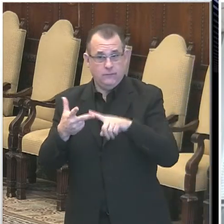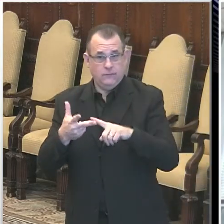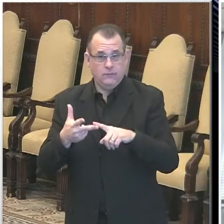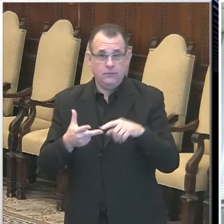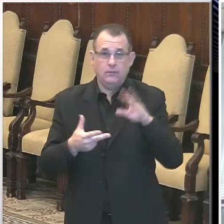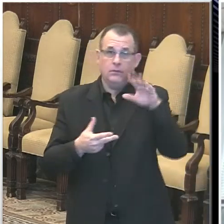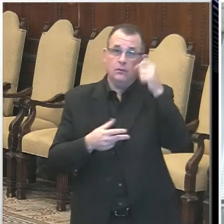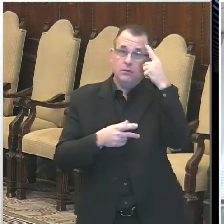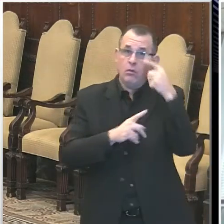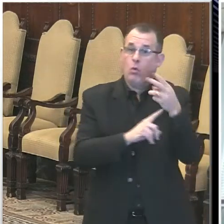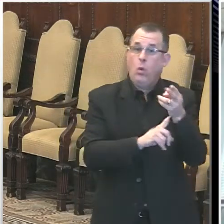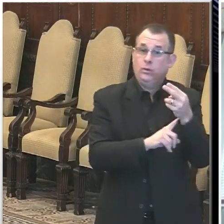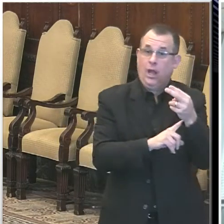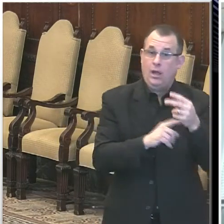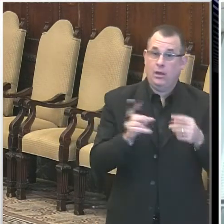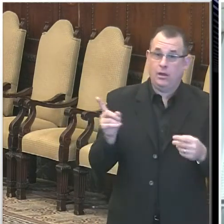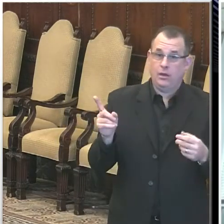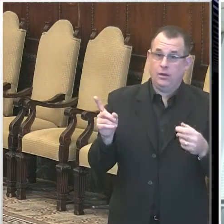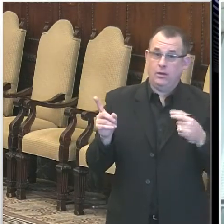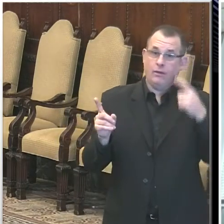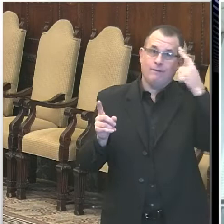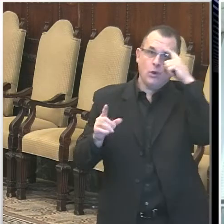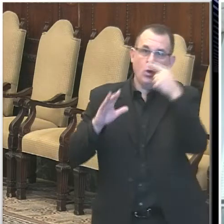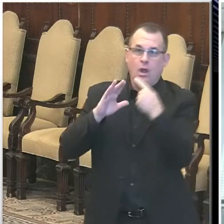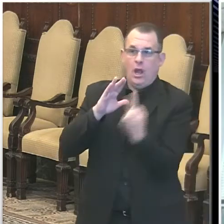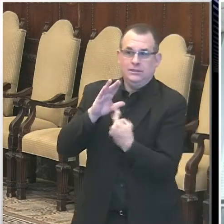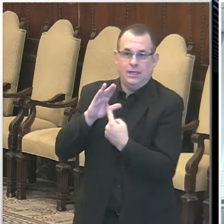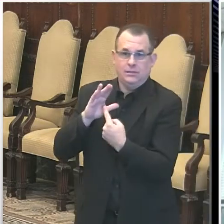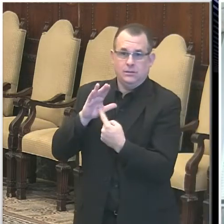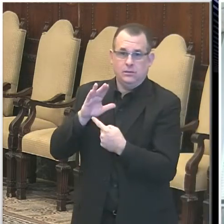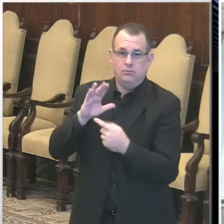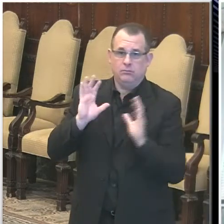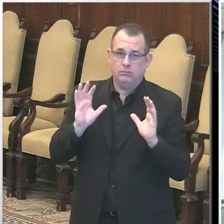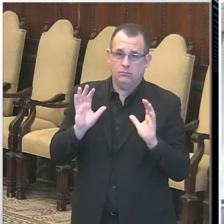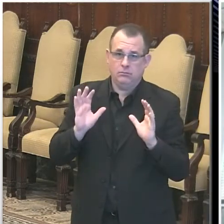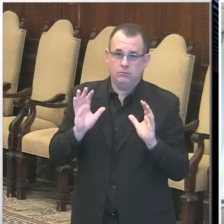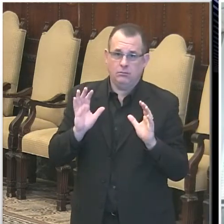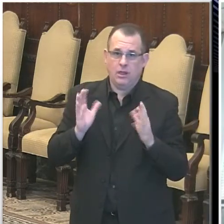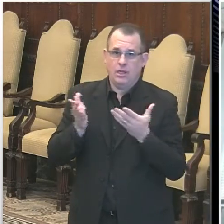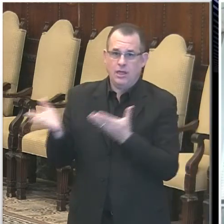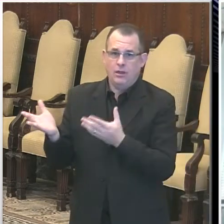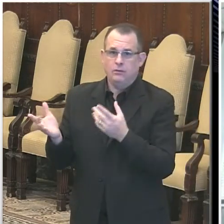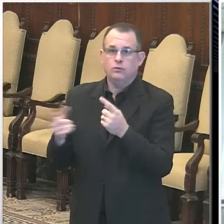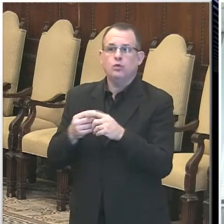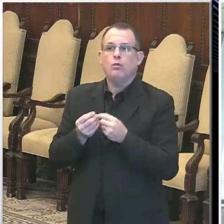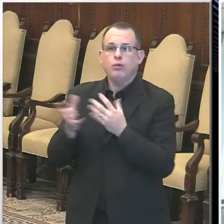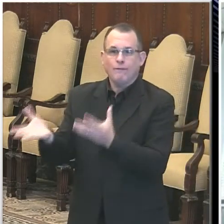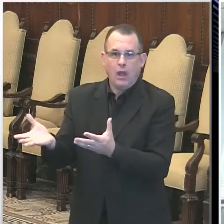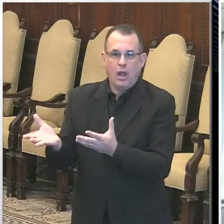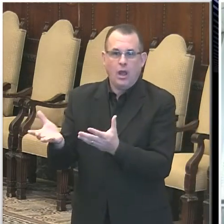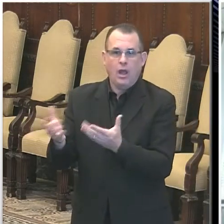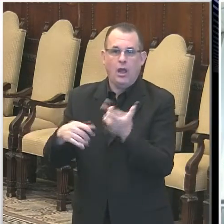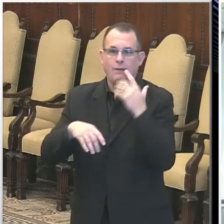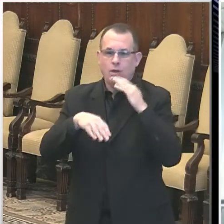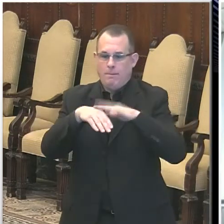primarily quarantine and isolation space, meaning they're there. They provide very minimal medical support. They don't have doctors or